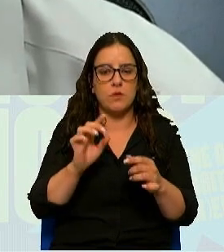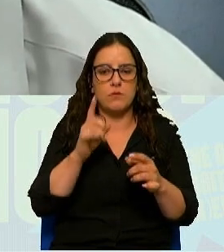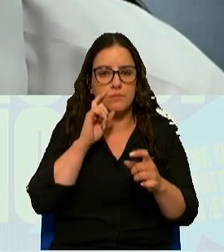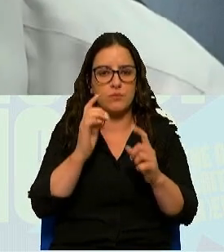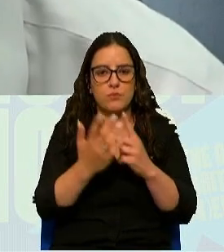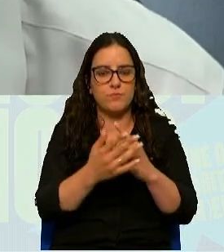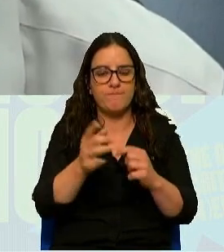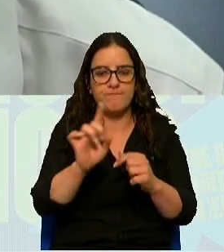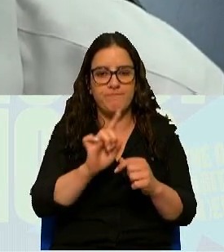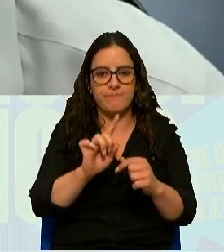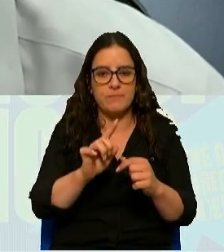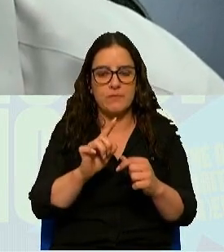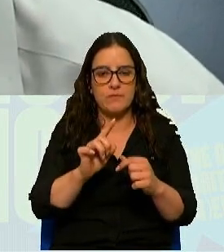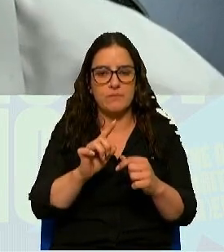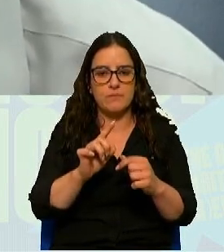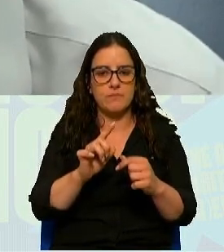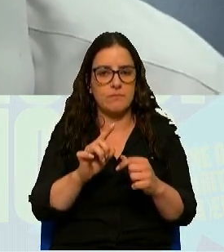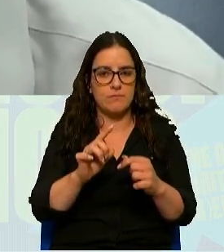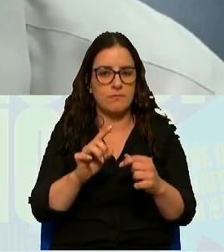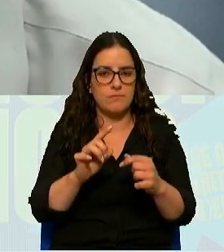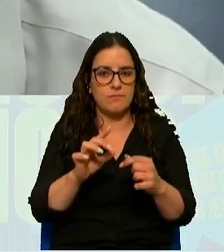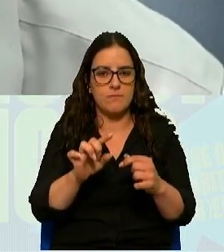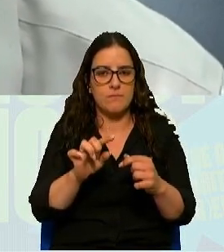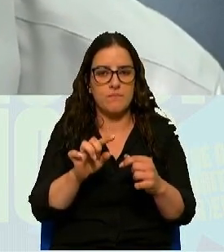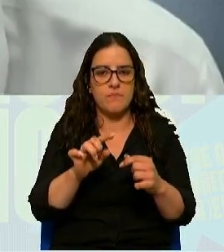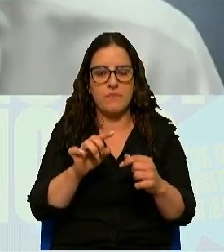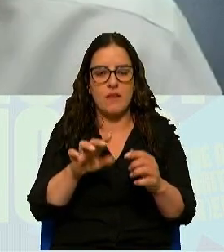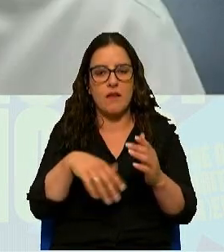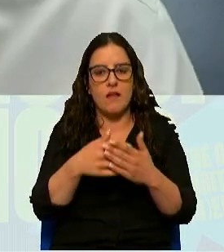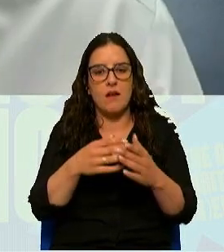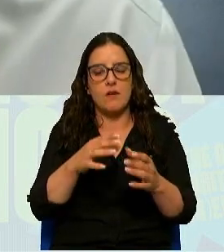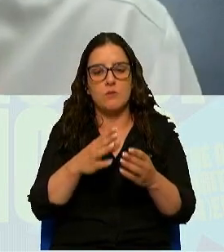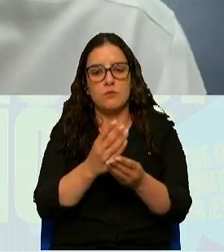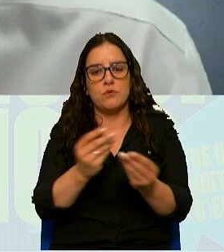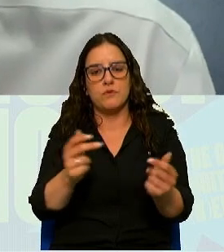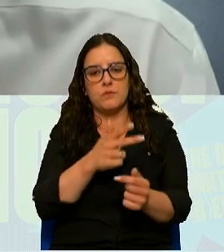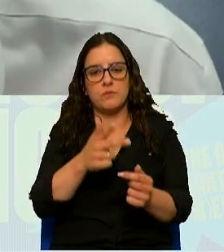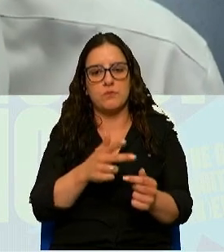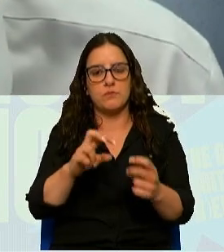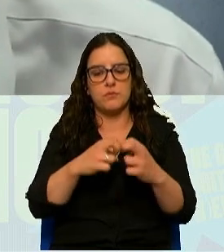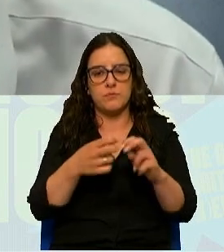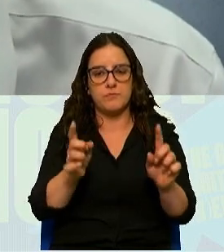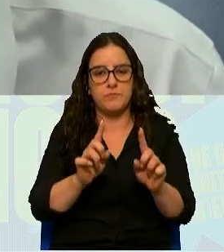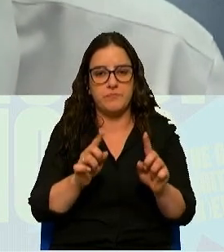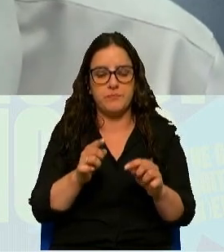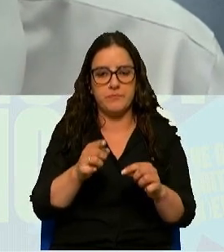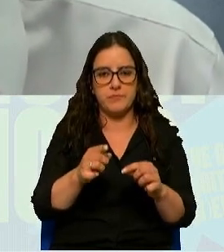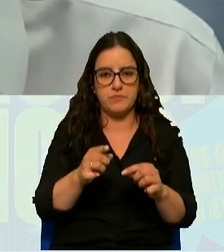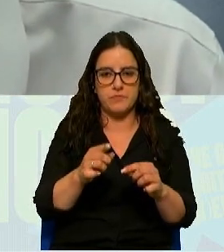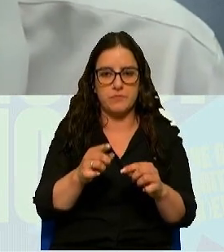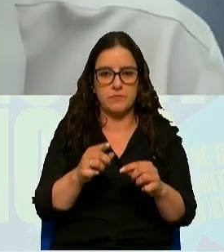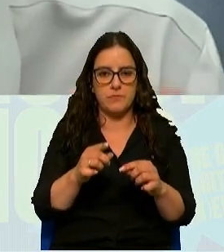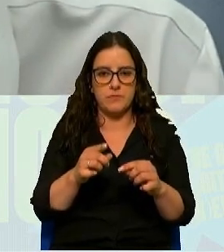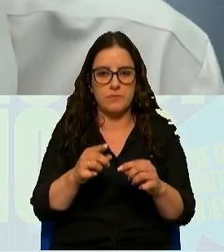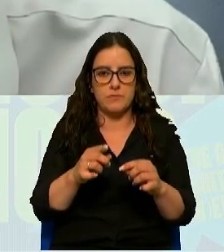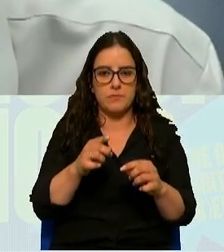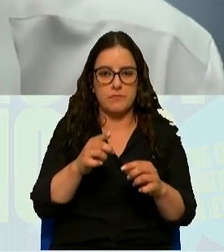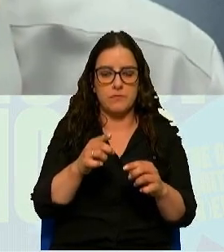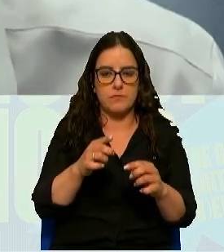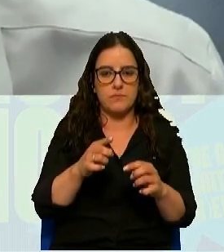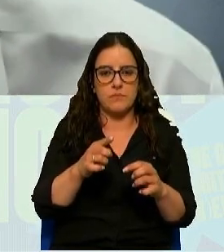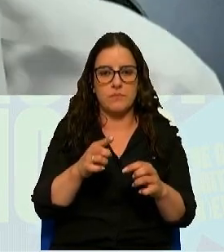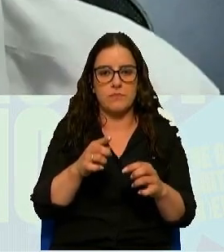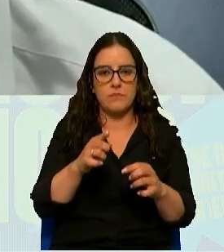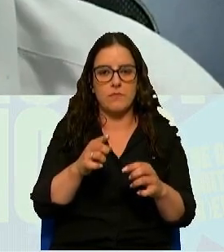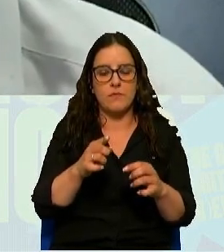environment. And actually, you will never solve the problem that way. You just use more and more power for diminishing returns and you get a slightly